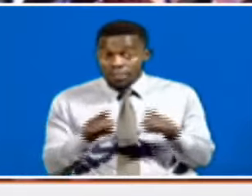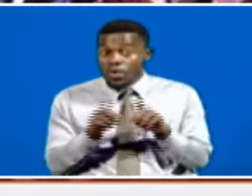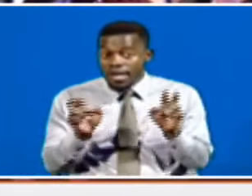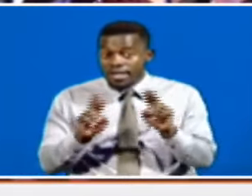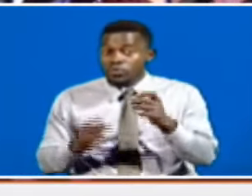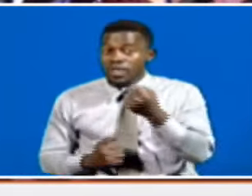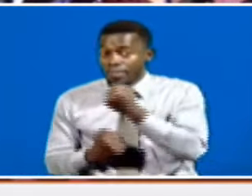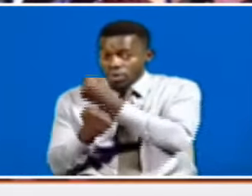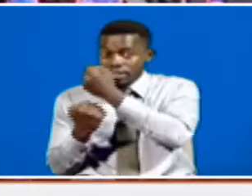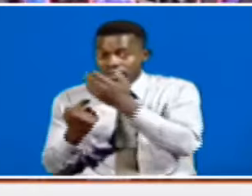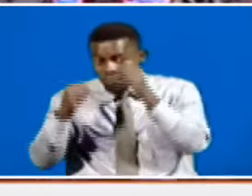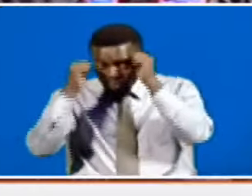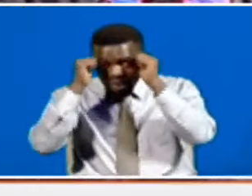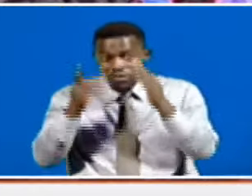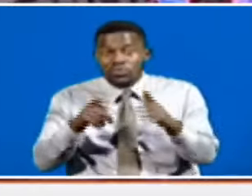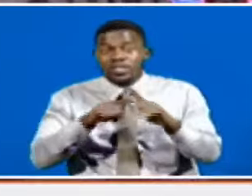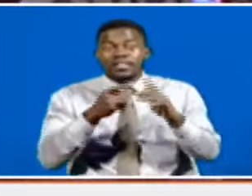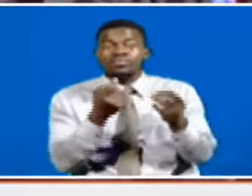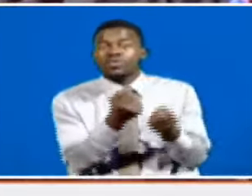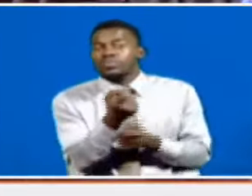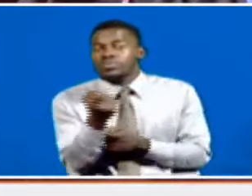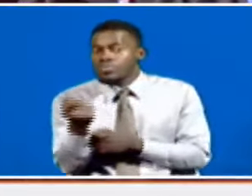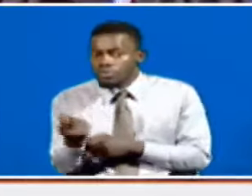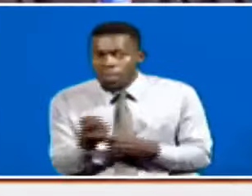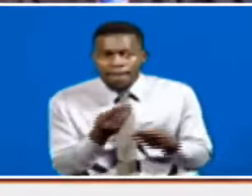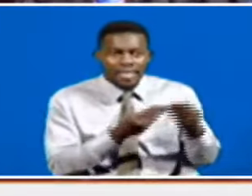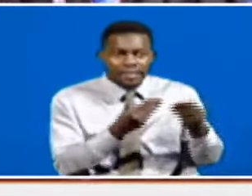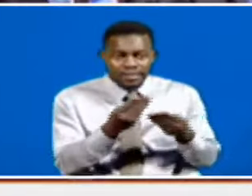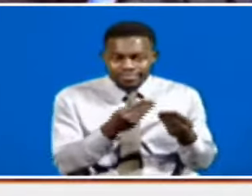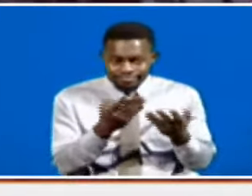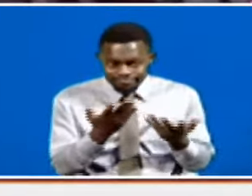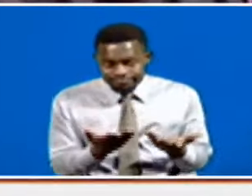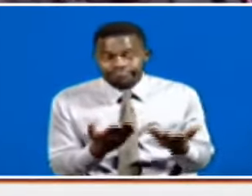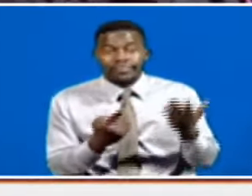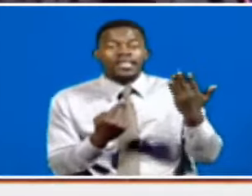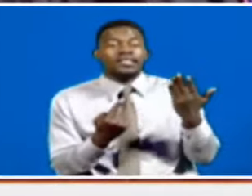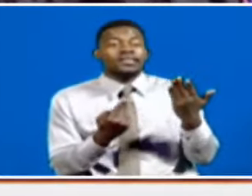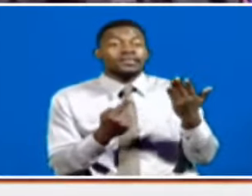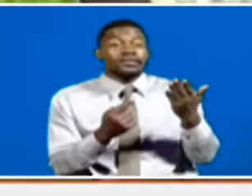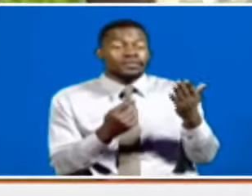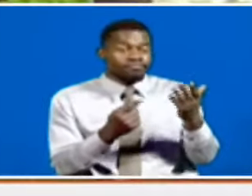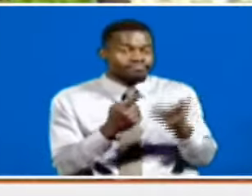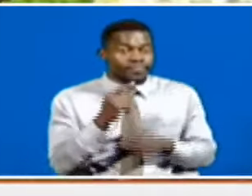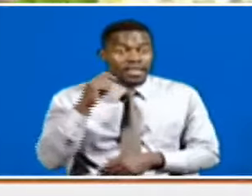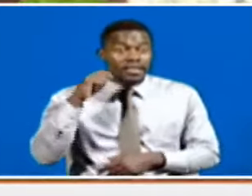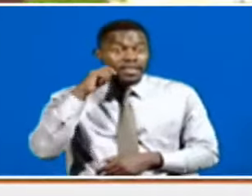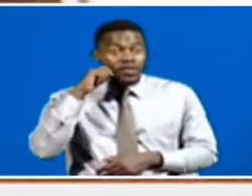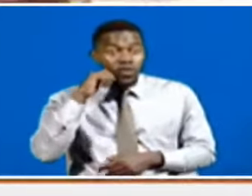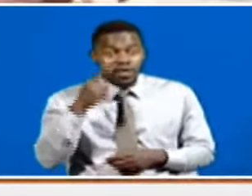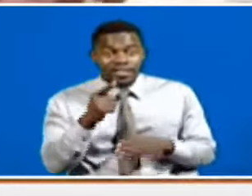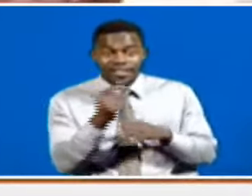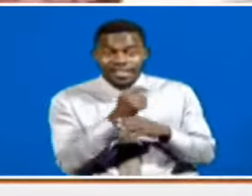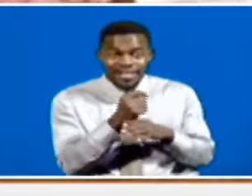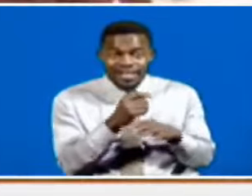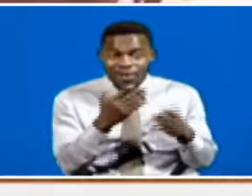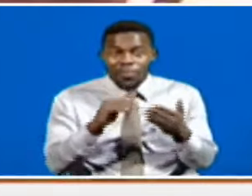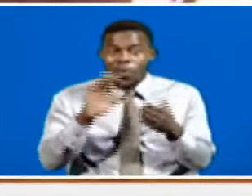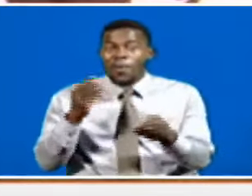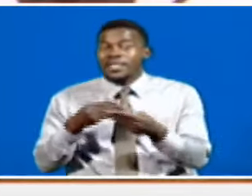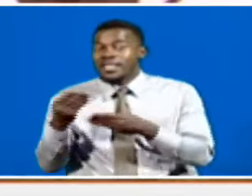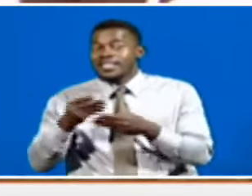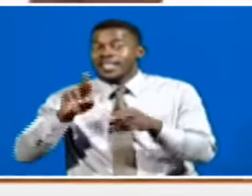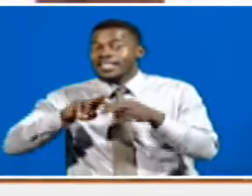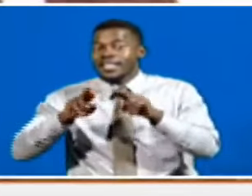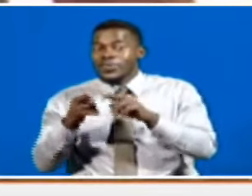small businesses. Besides technical training and studies, many youth are said to be taking courses related to